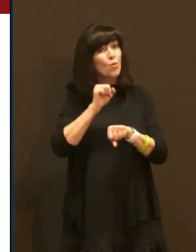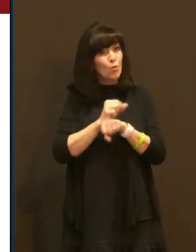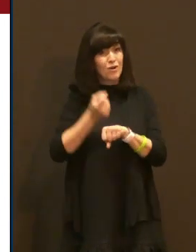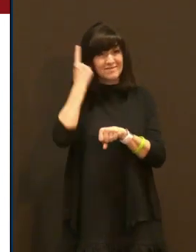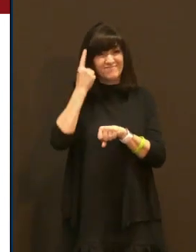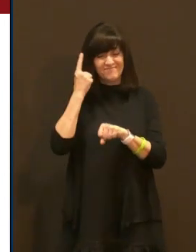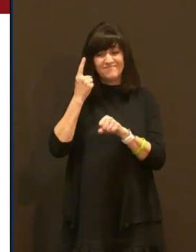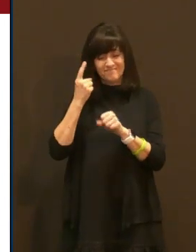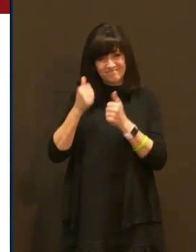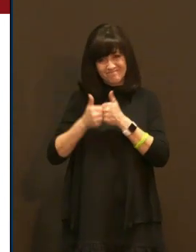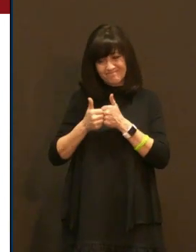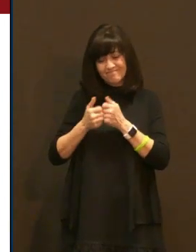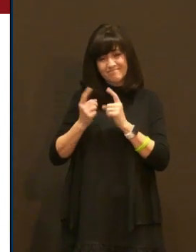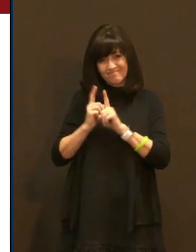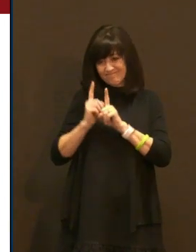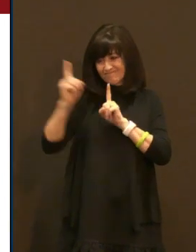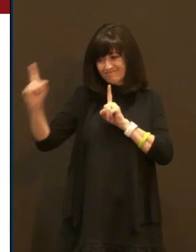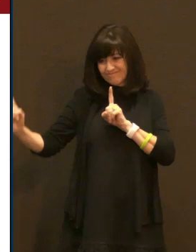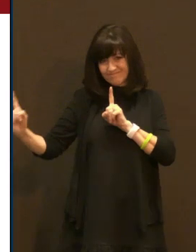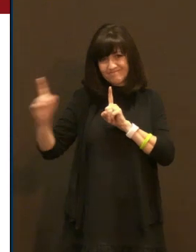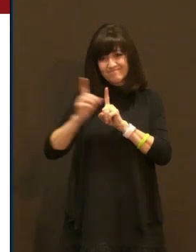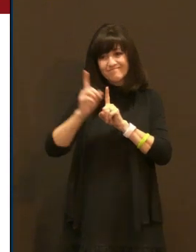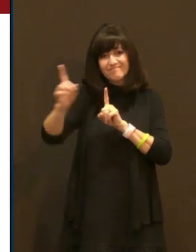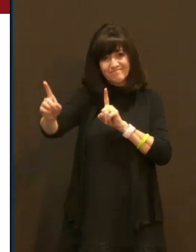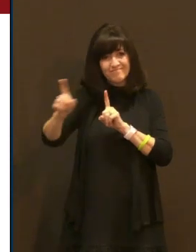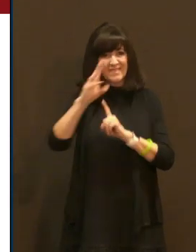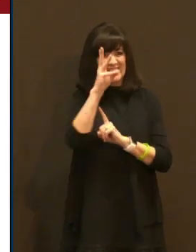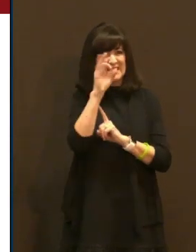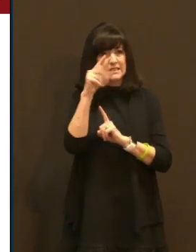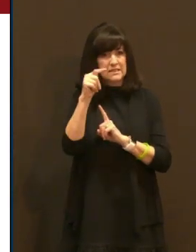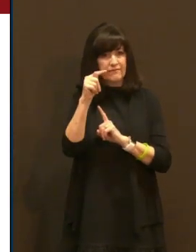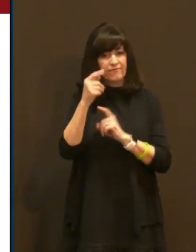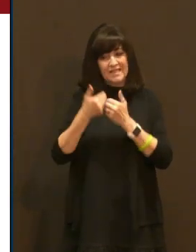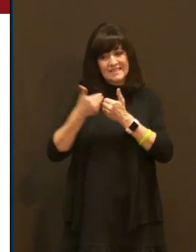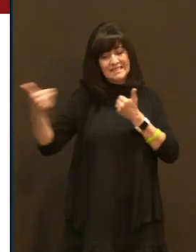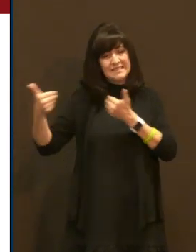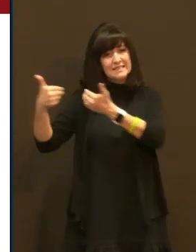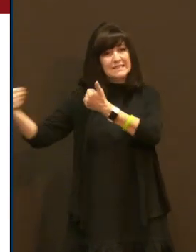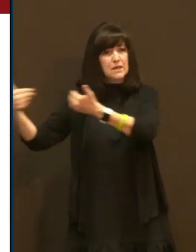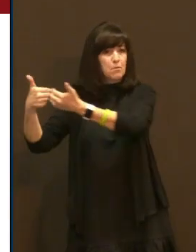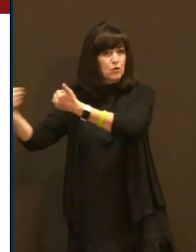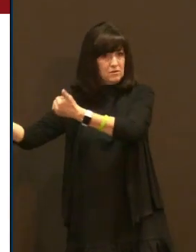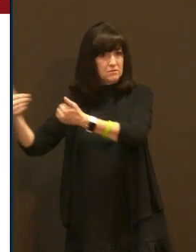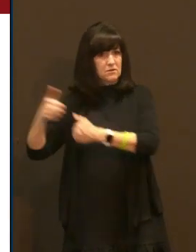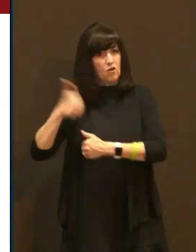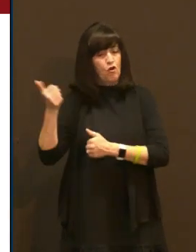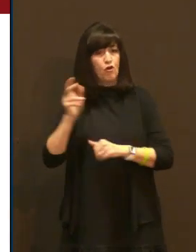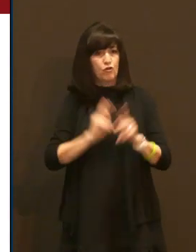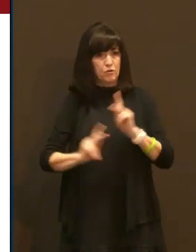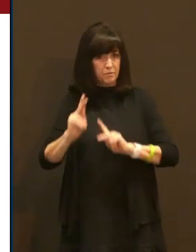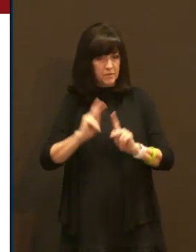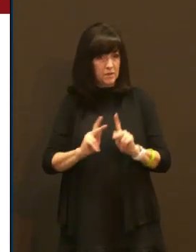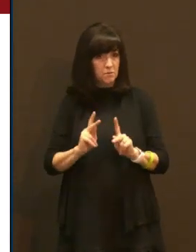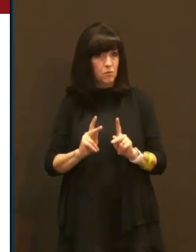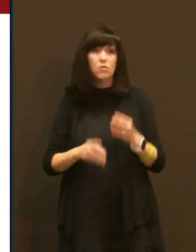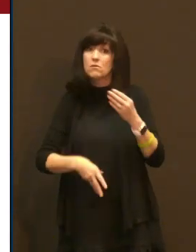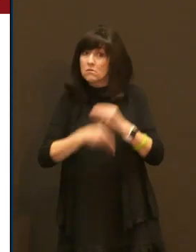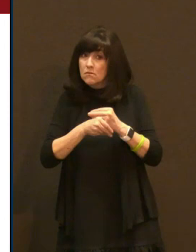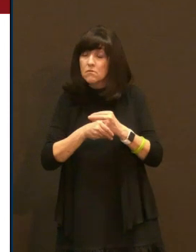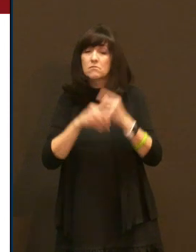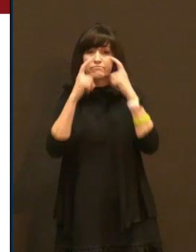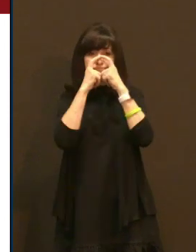meaning 6 feet separate from everyone else. And additionally, employees should be wearing face